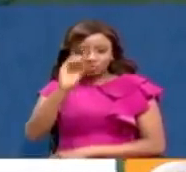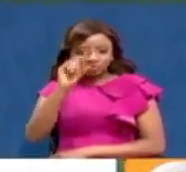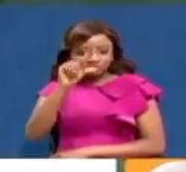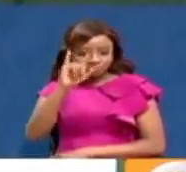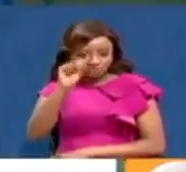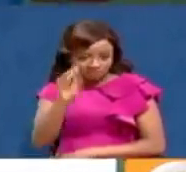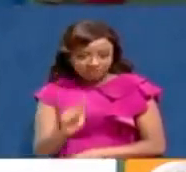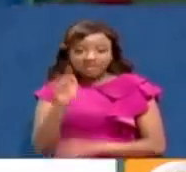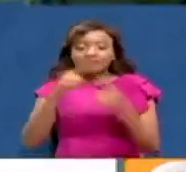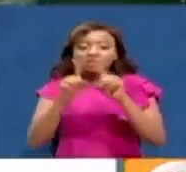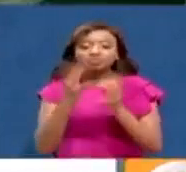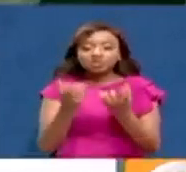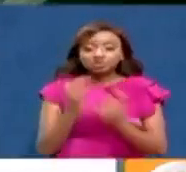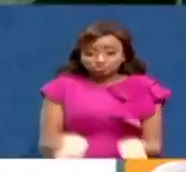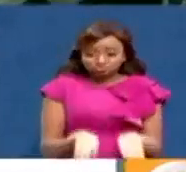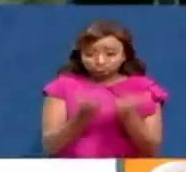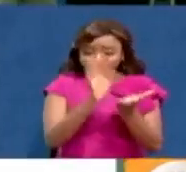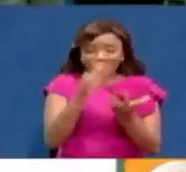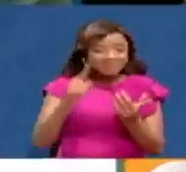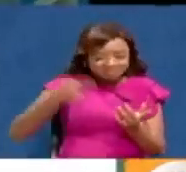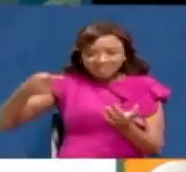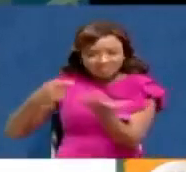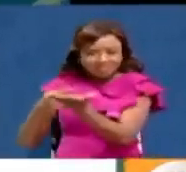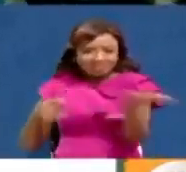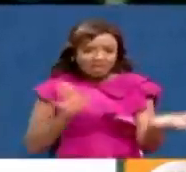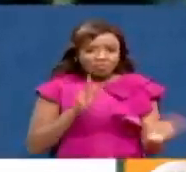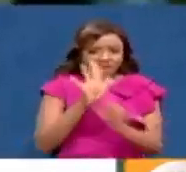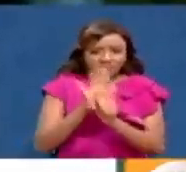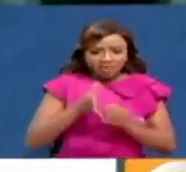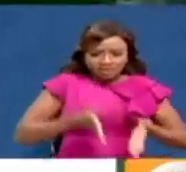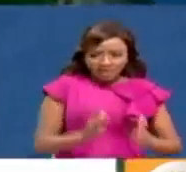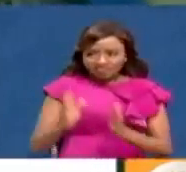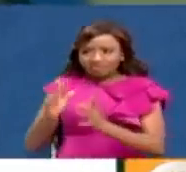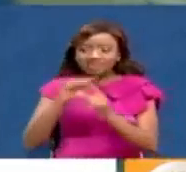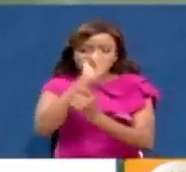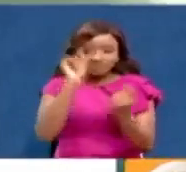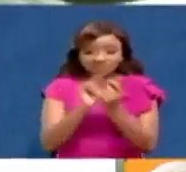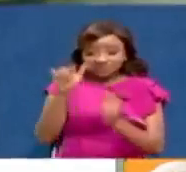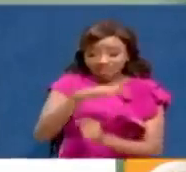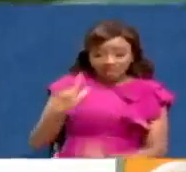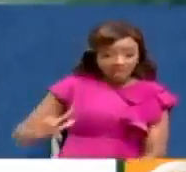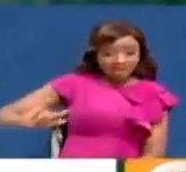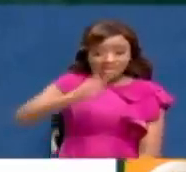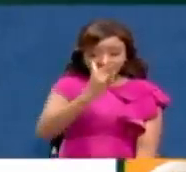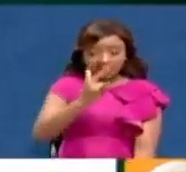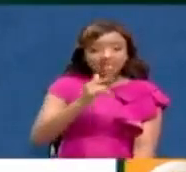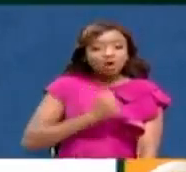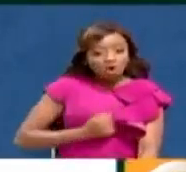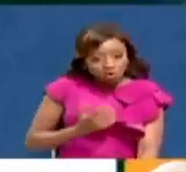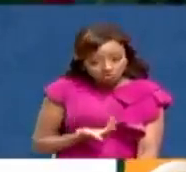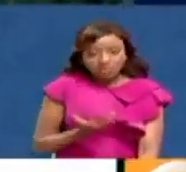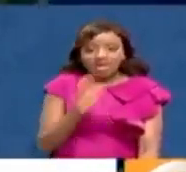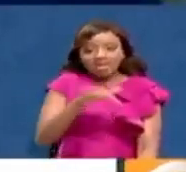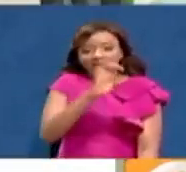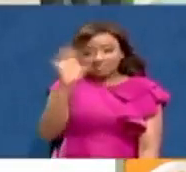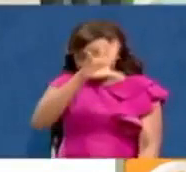expansion to cater for the growing demand for maternal health care, particularly for the higher population in Nairobi's Eastlands area. Pumwani Maternity